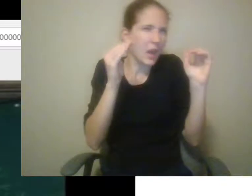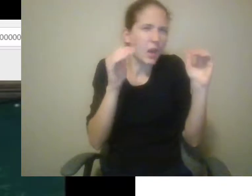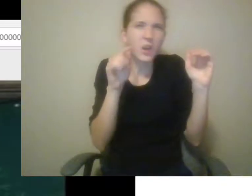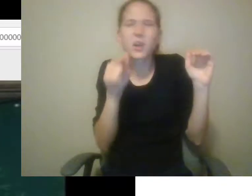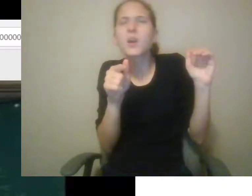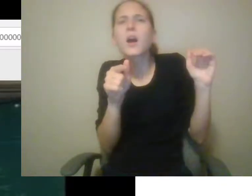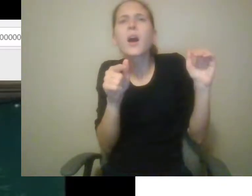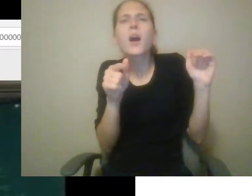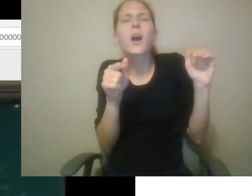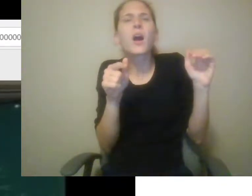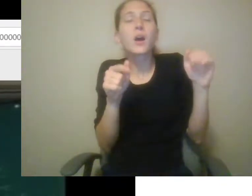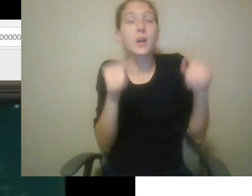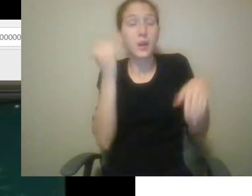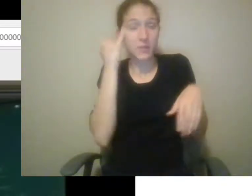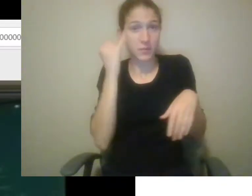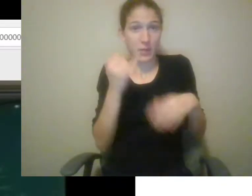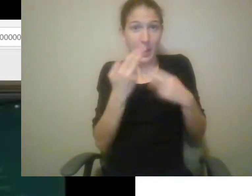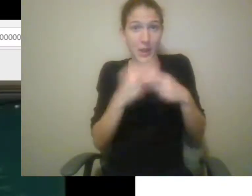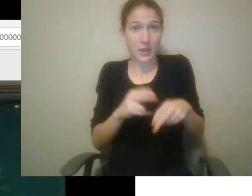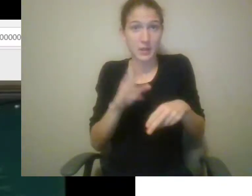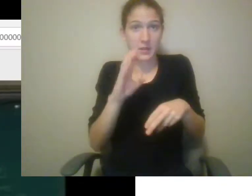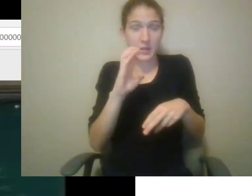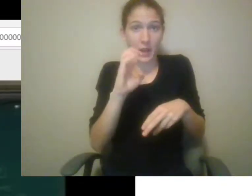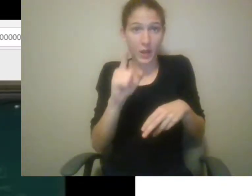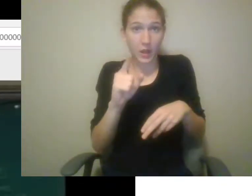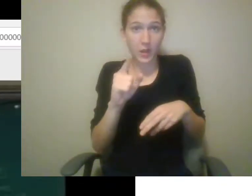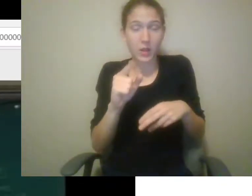to stretch the length of a human egg cell?